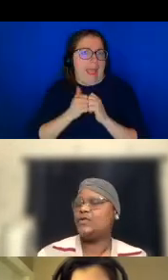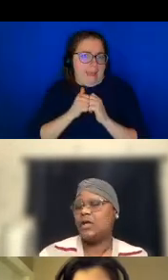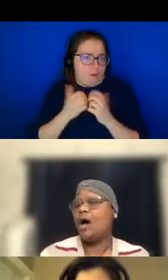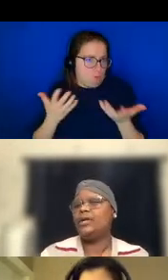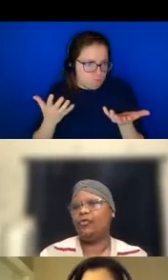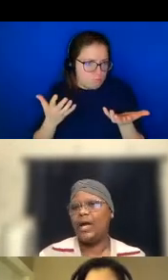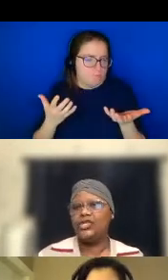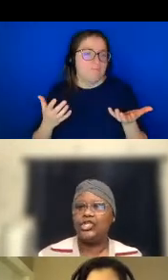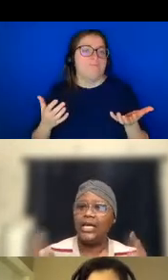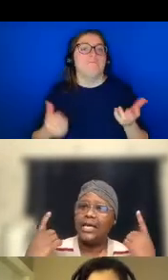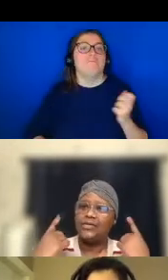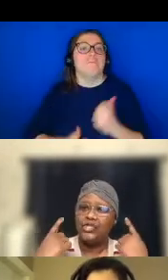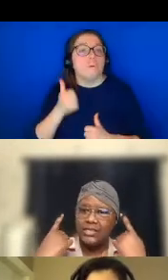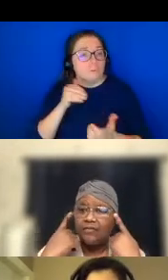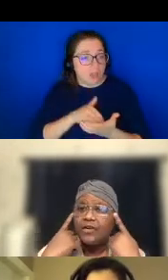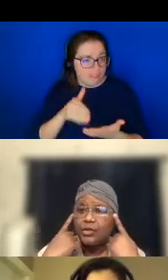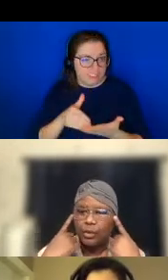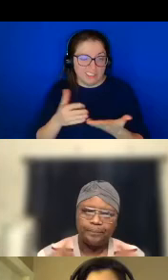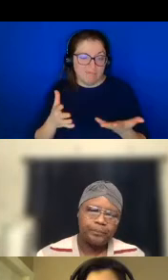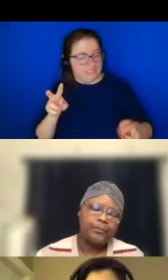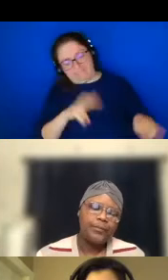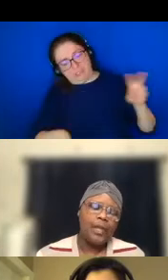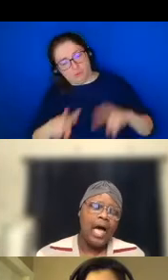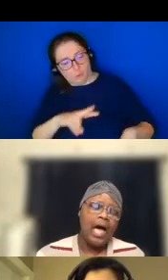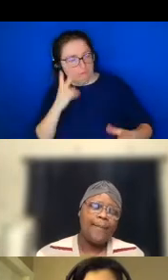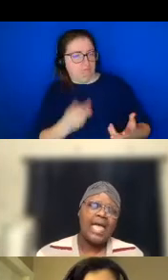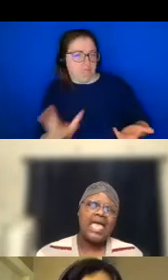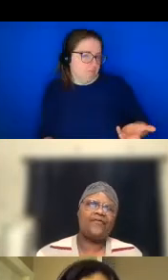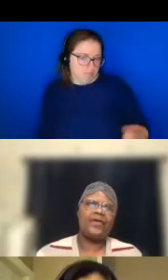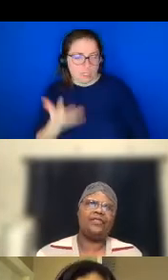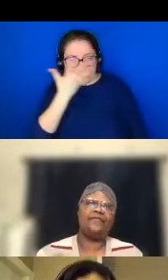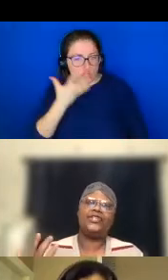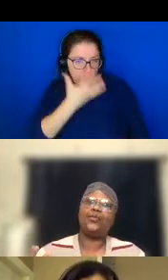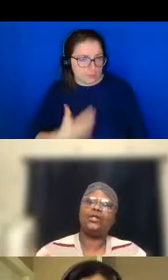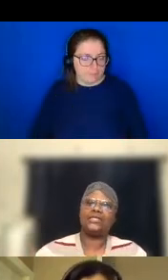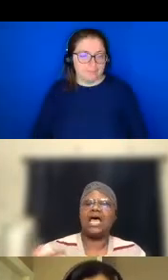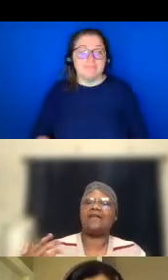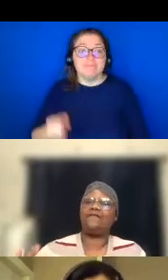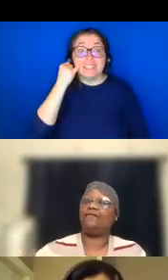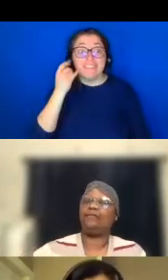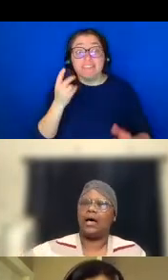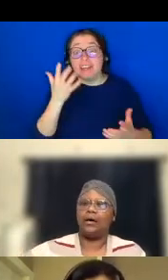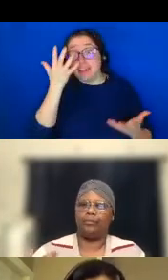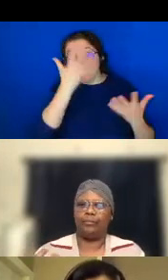the most common of which is just visual. If the visual does not